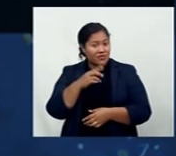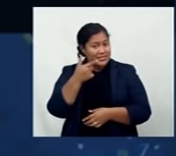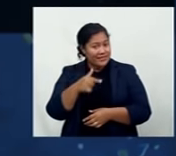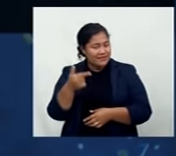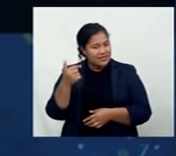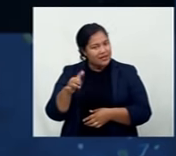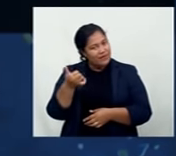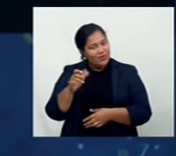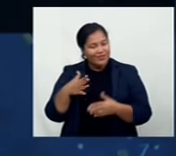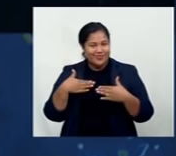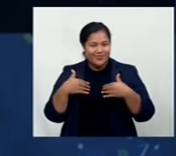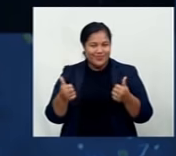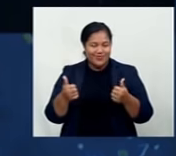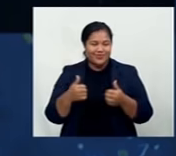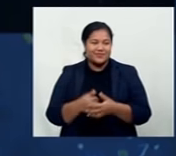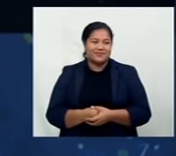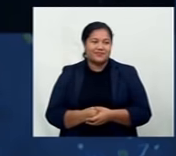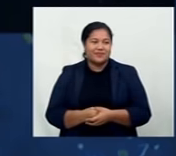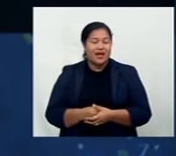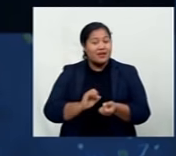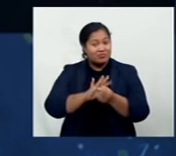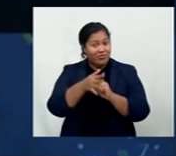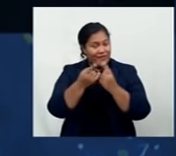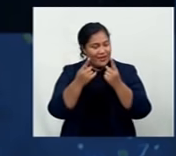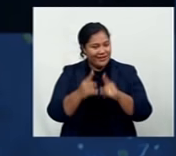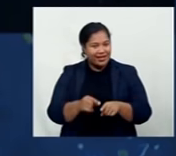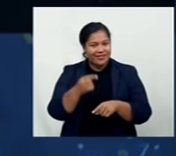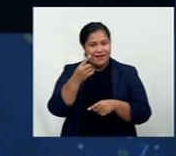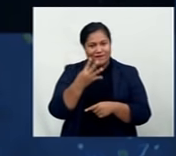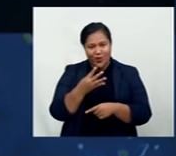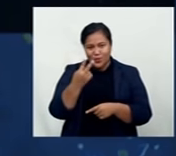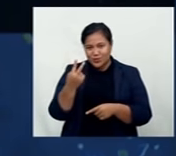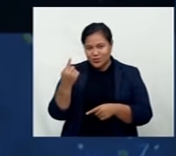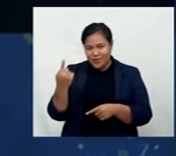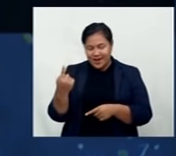20,677 recoveries in total. The COVID-19 death toll stands at